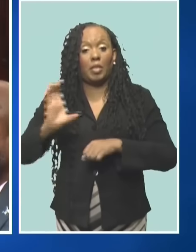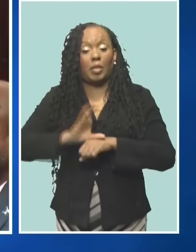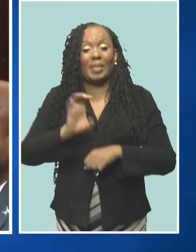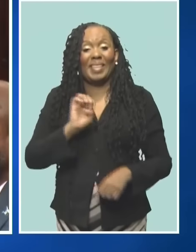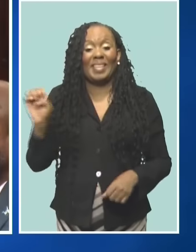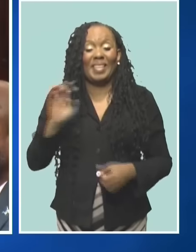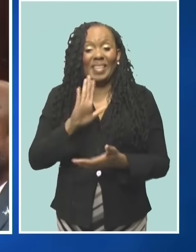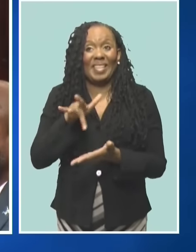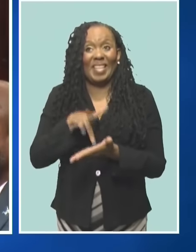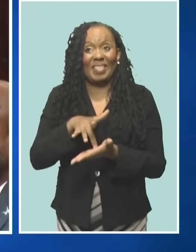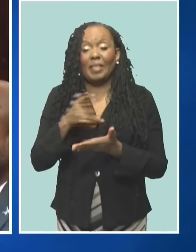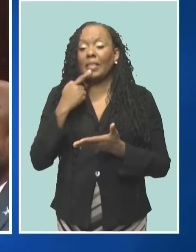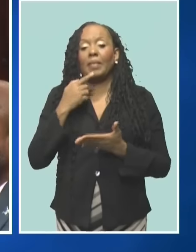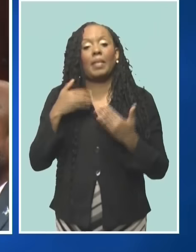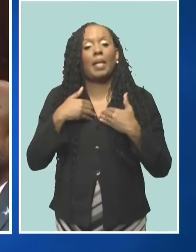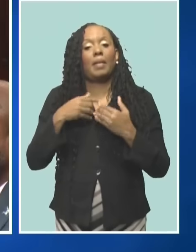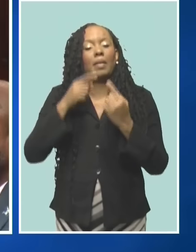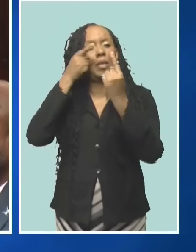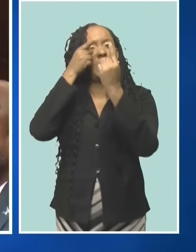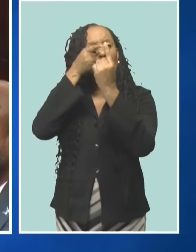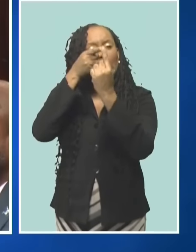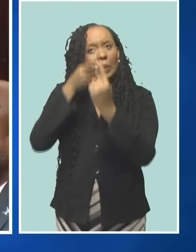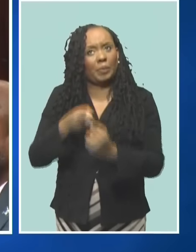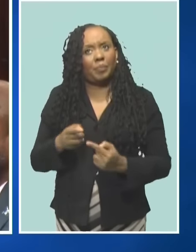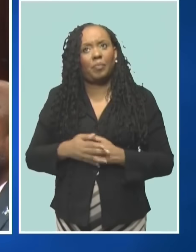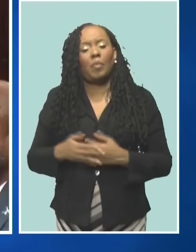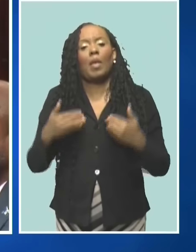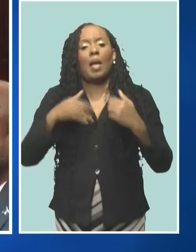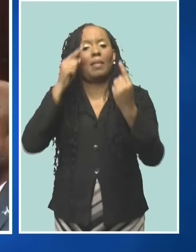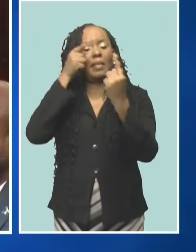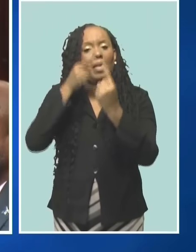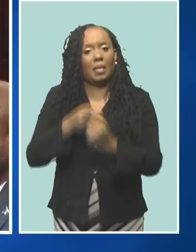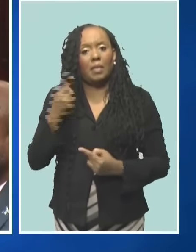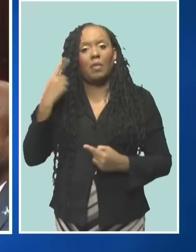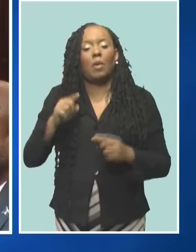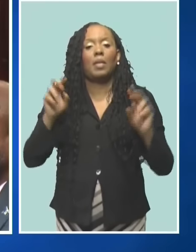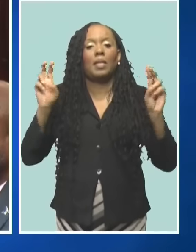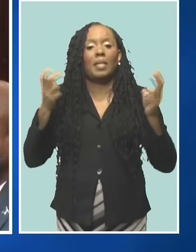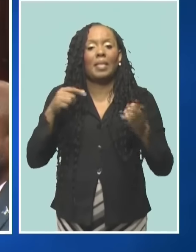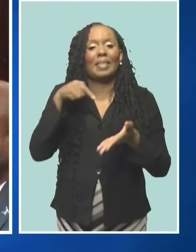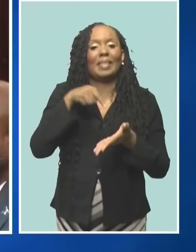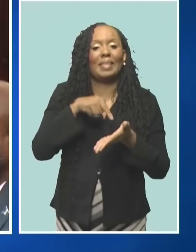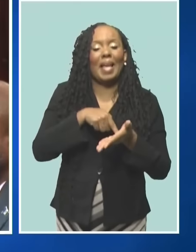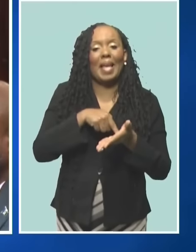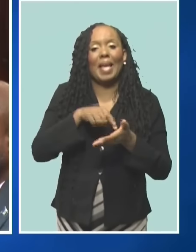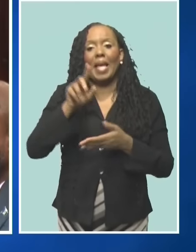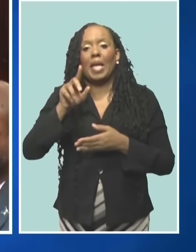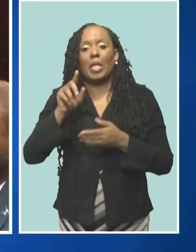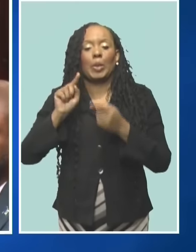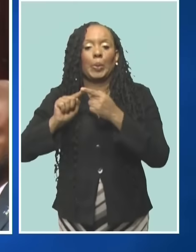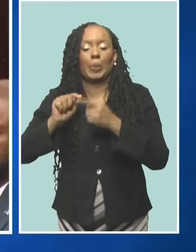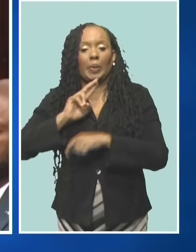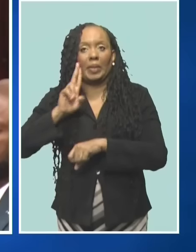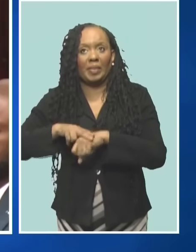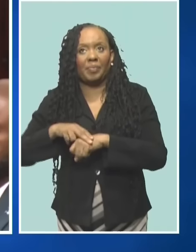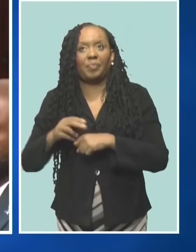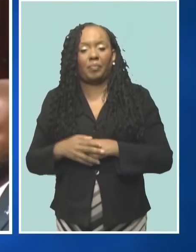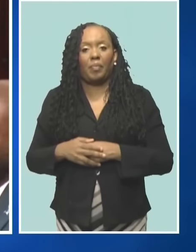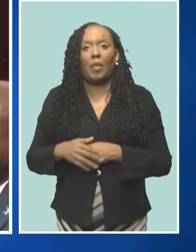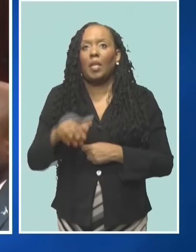there are targets. There are targets for the last debt for nature too. And what are the consequences of the targets? It's not like the Credit Suisse